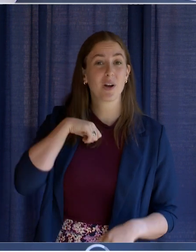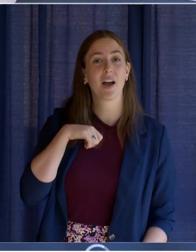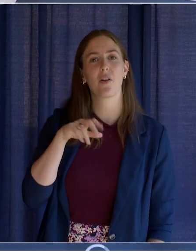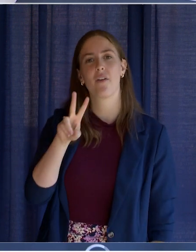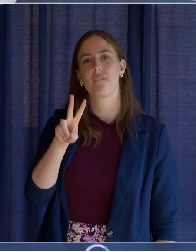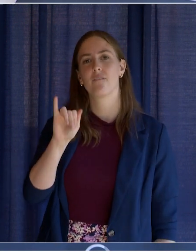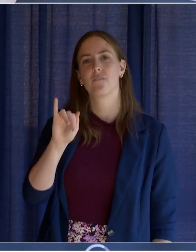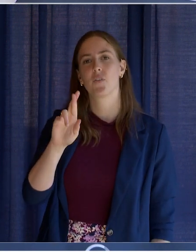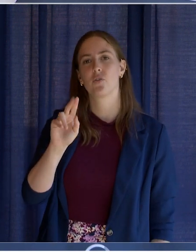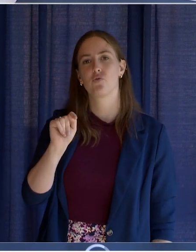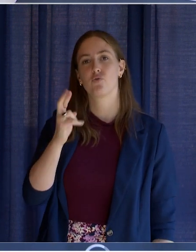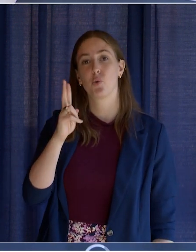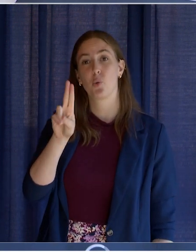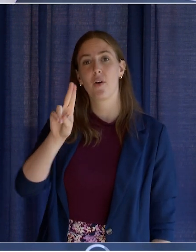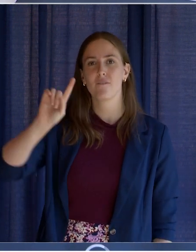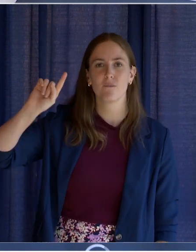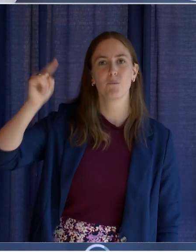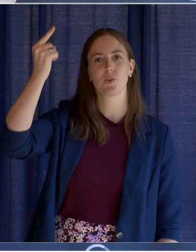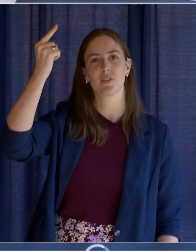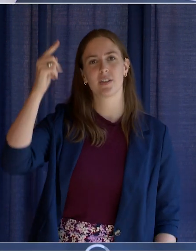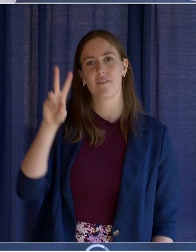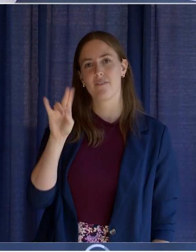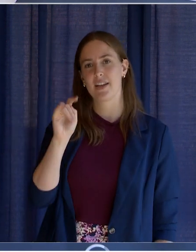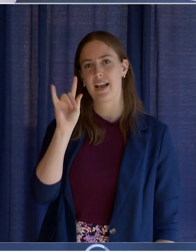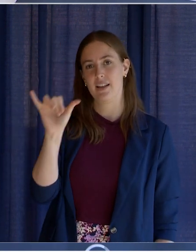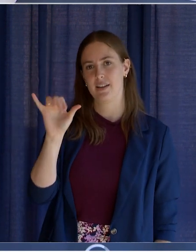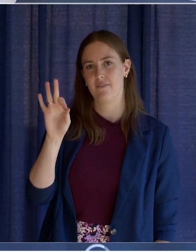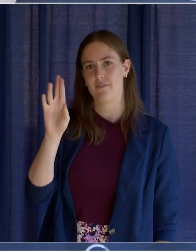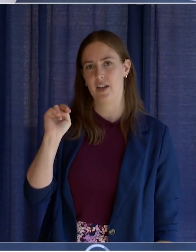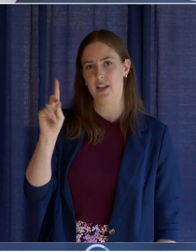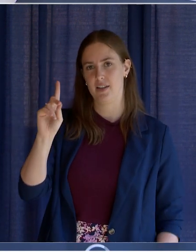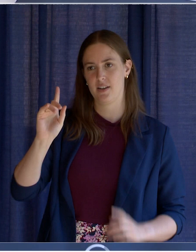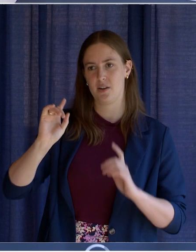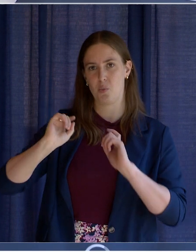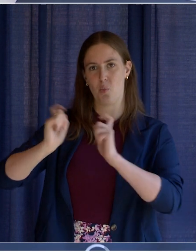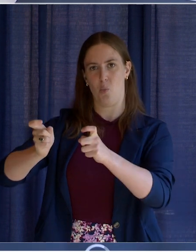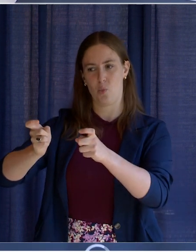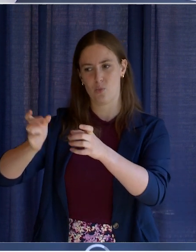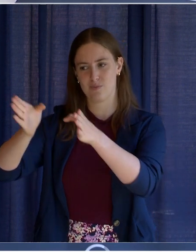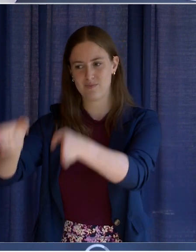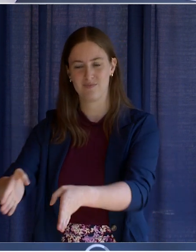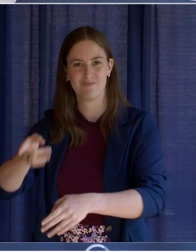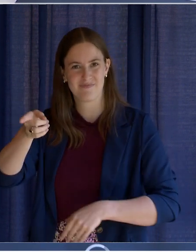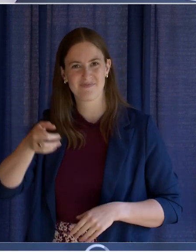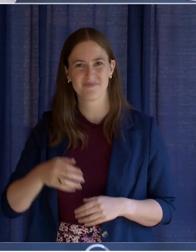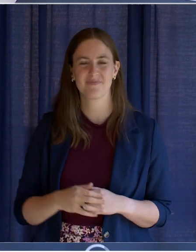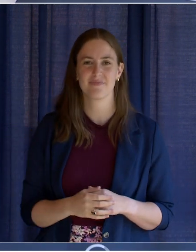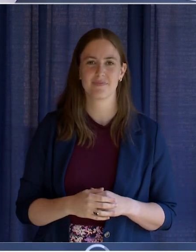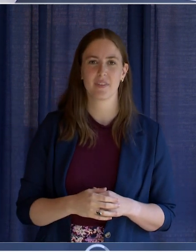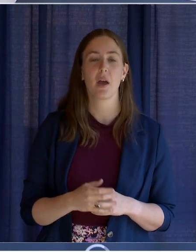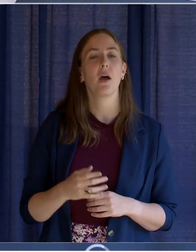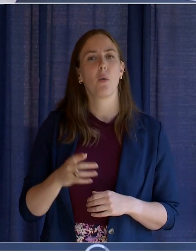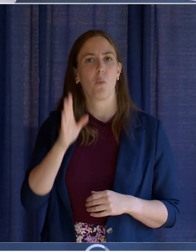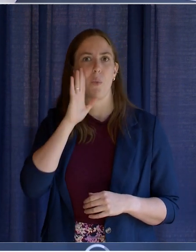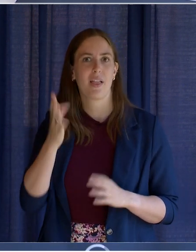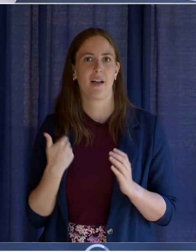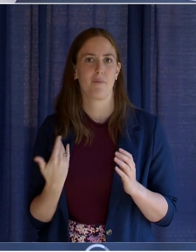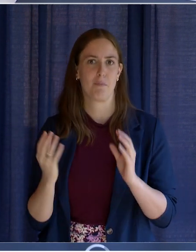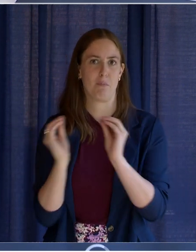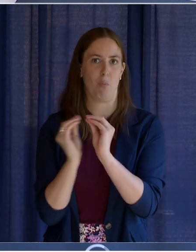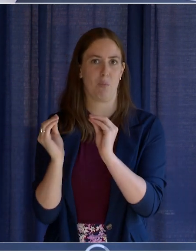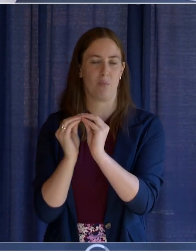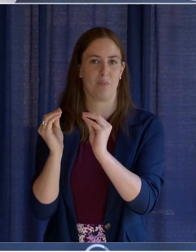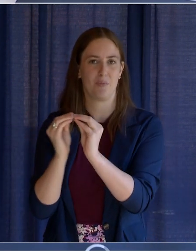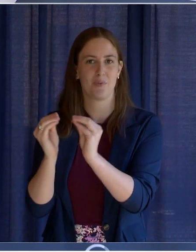Fund awardee, which we all know will generate even more momentum for other companies. And we're excited that Quadrant Strategies